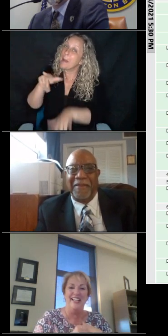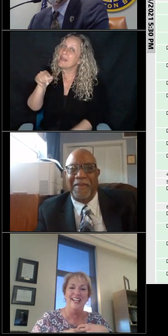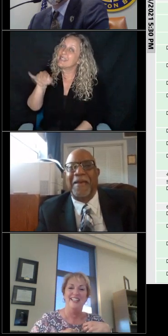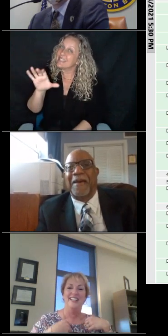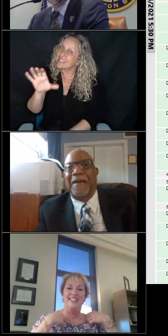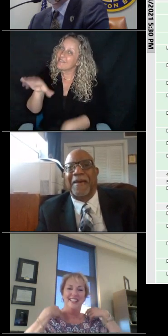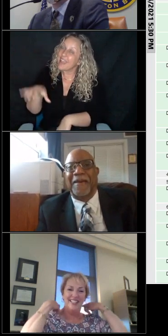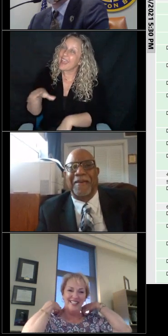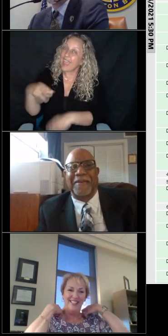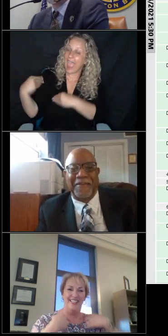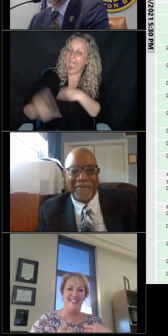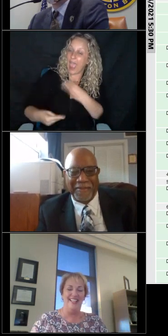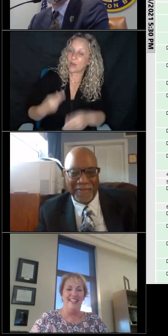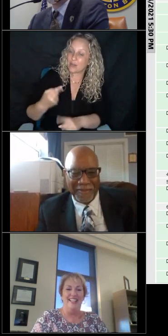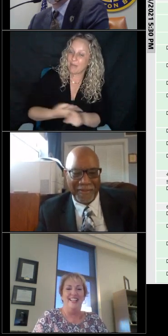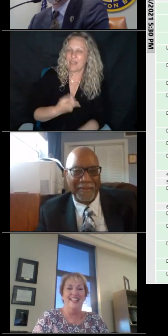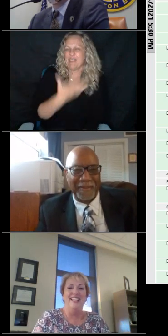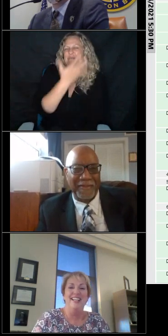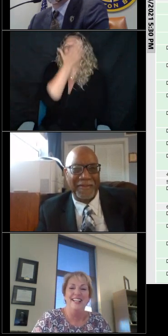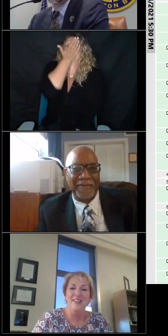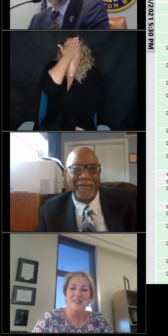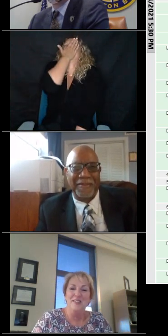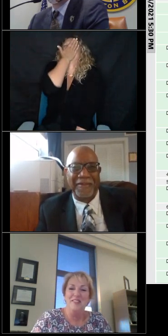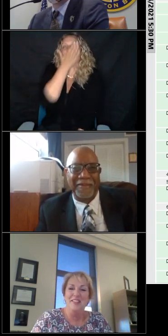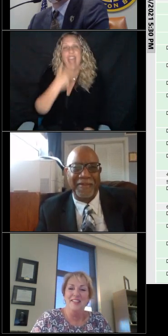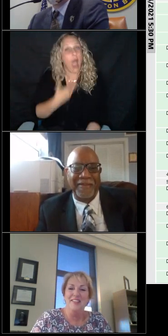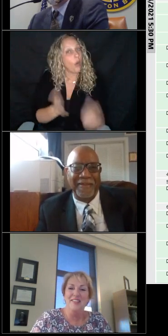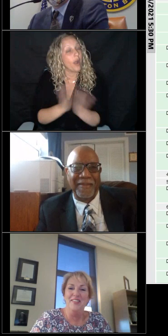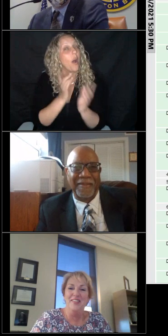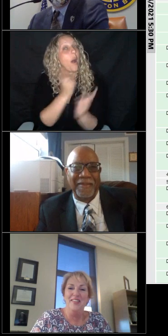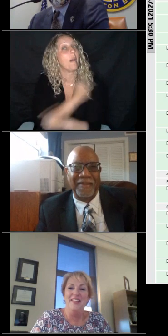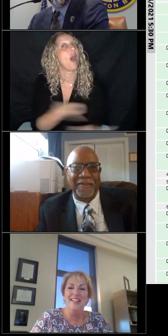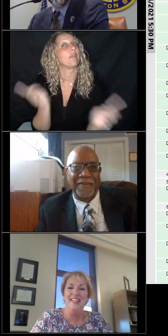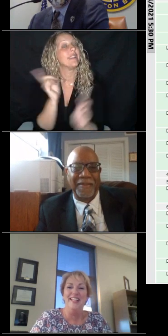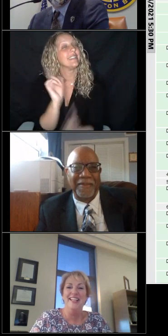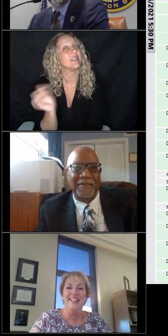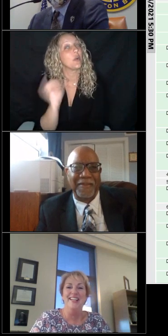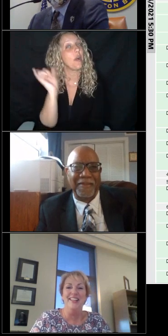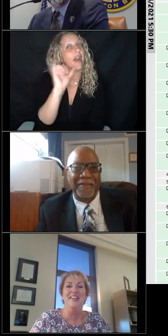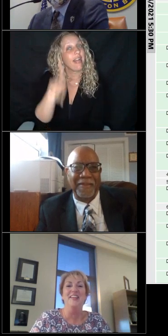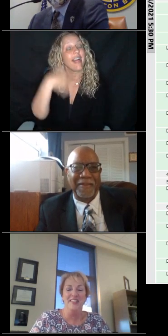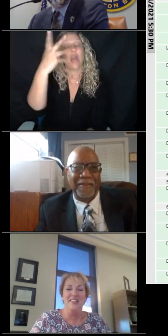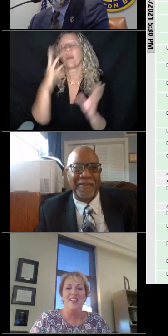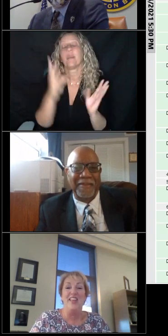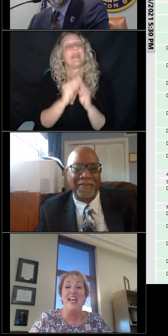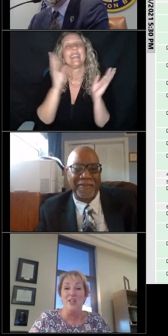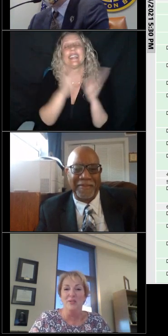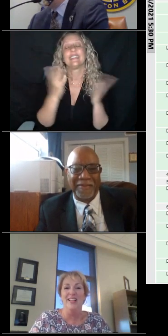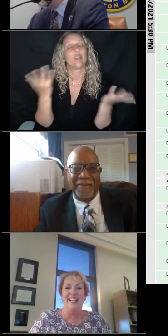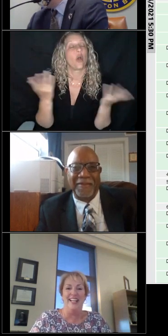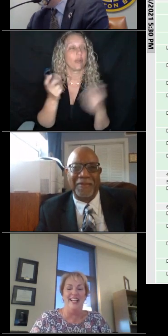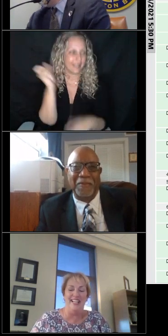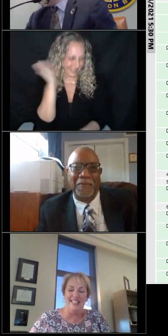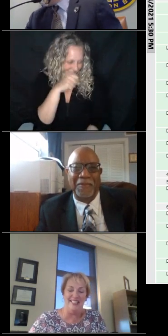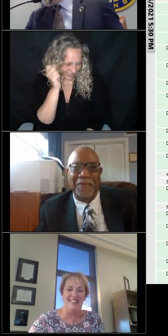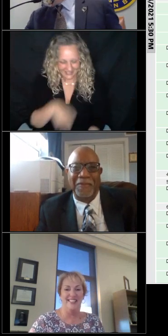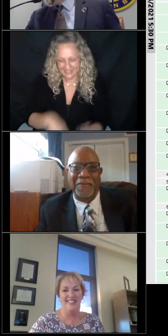That's true. It's all. So I'd like to request a proclamation. There's another meeting, so that's okay. Yes. All right. Thank